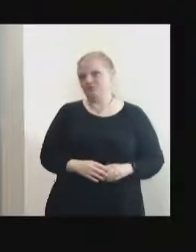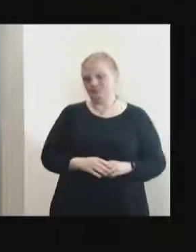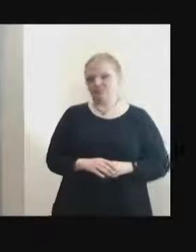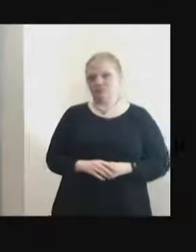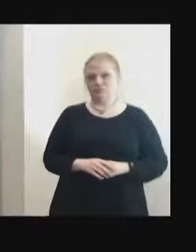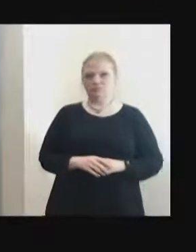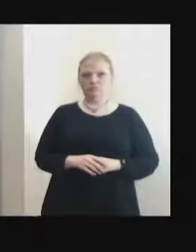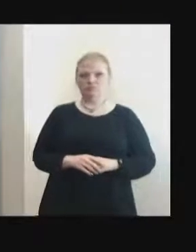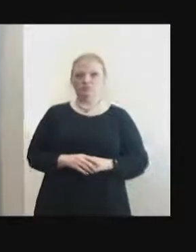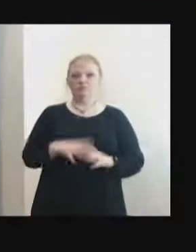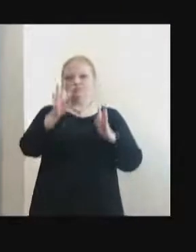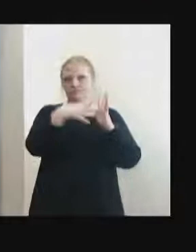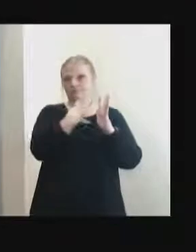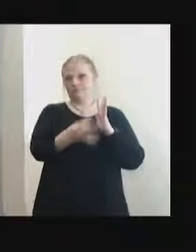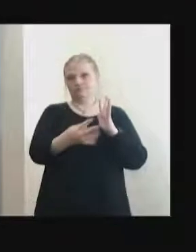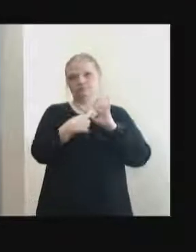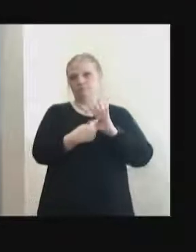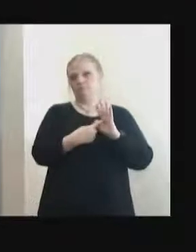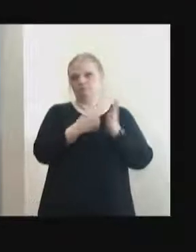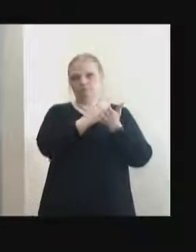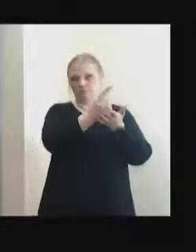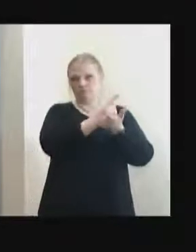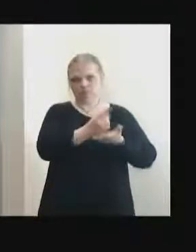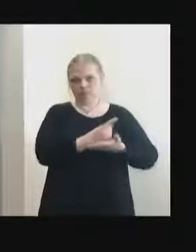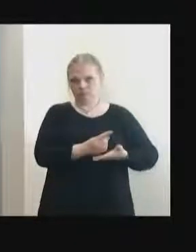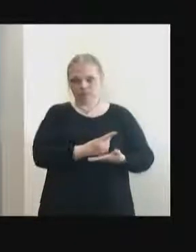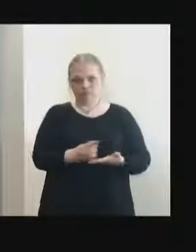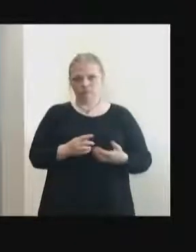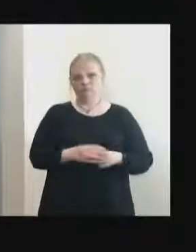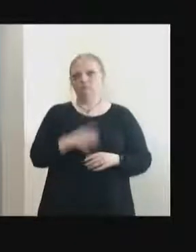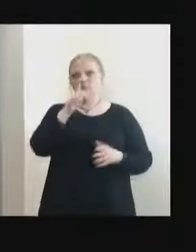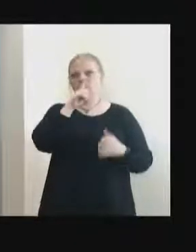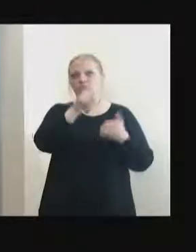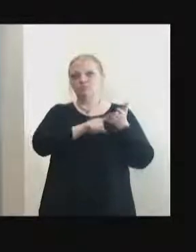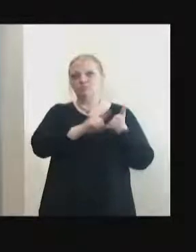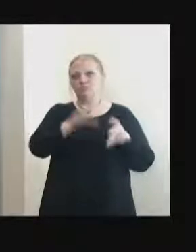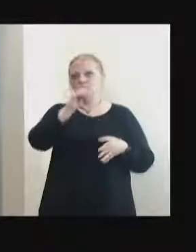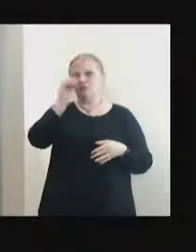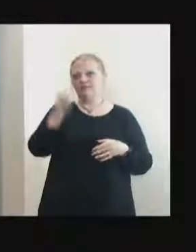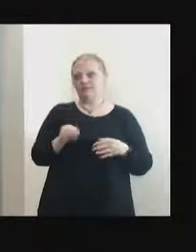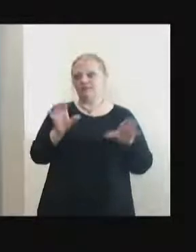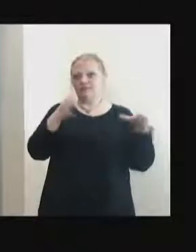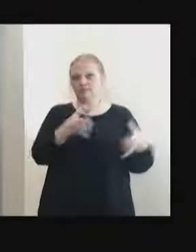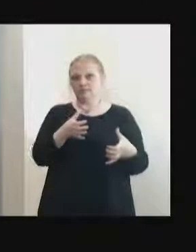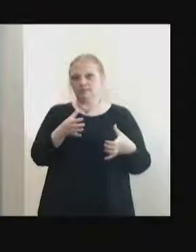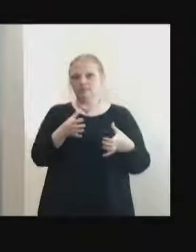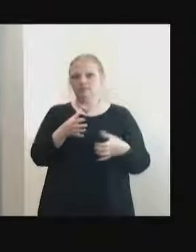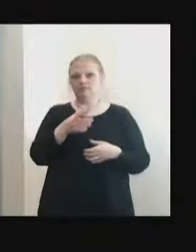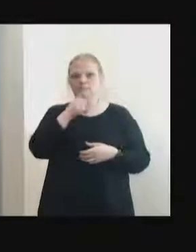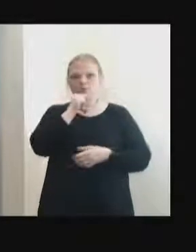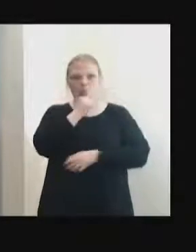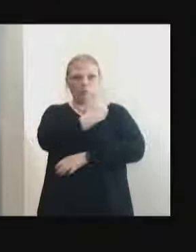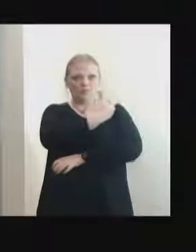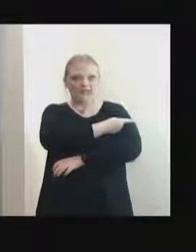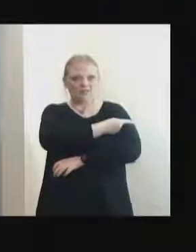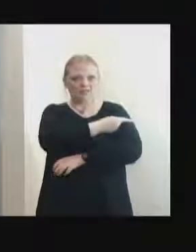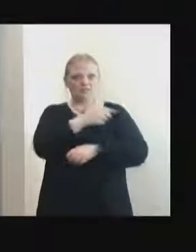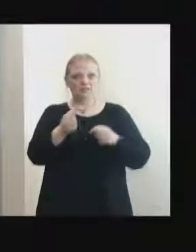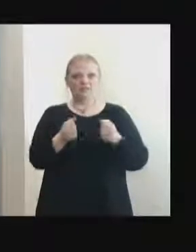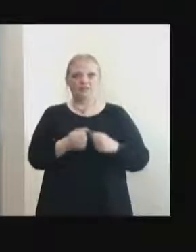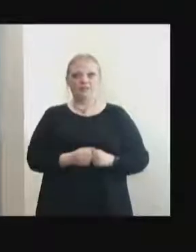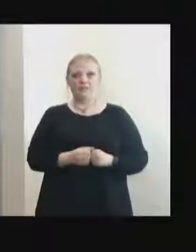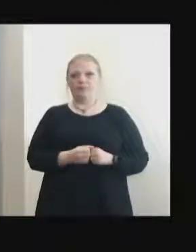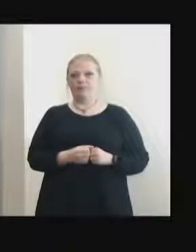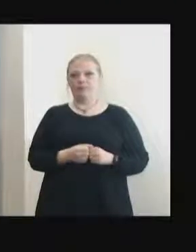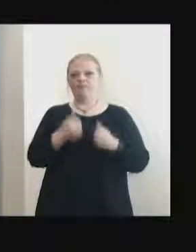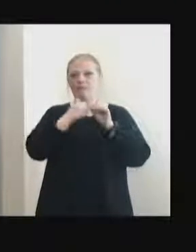this is a chart that we show every week looking at what our percent of the population who've been vaccinated with the COVID-19 vaccine